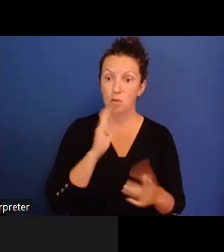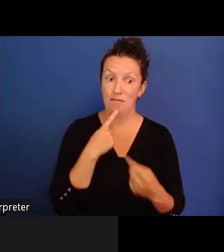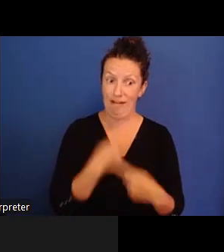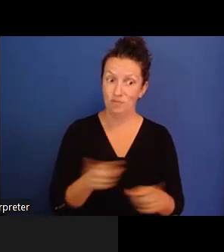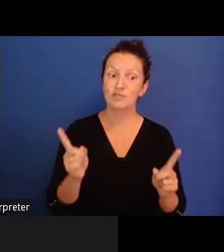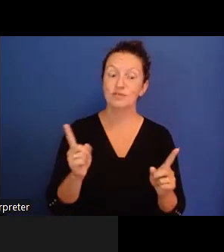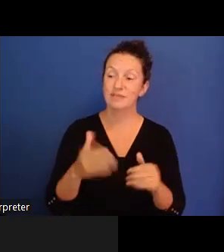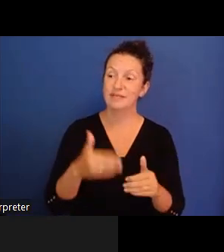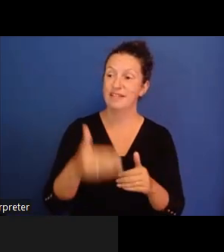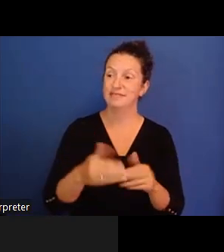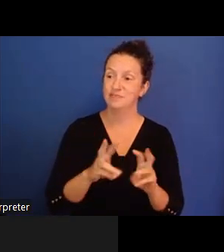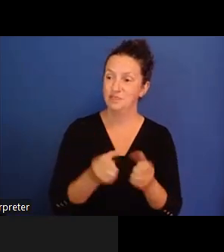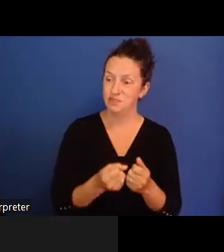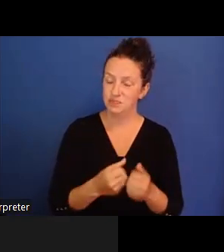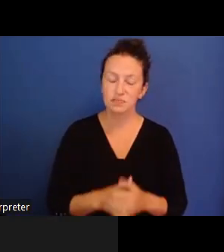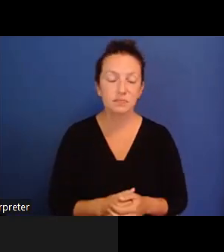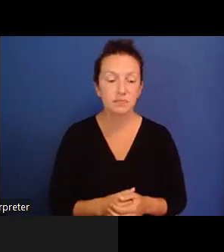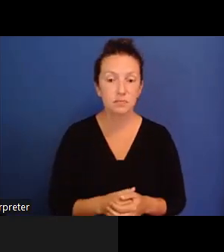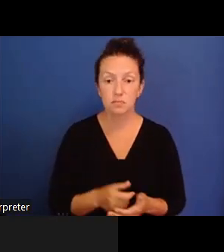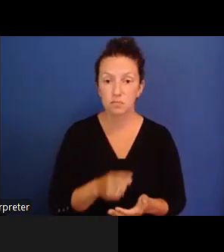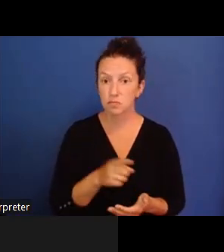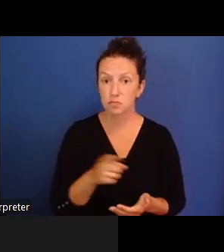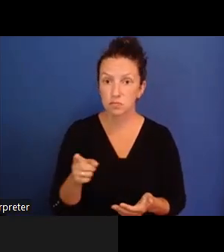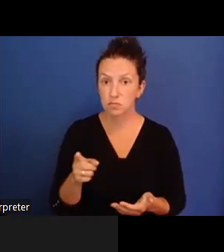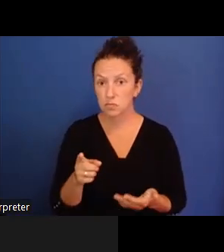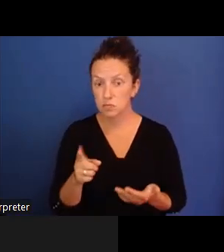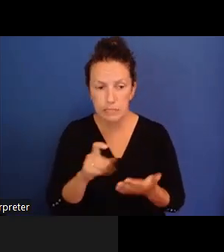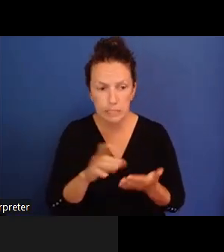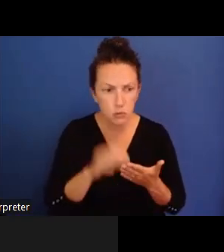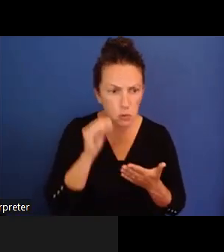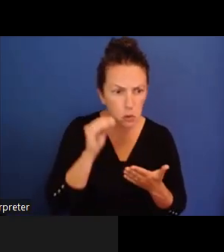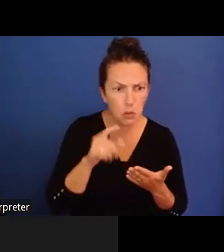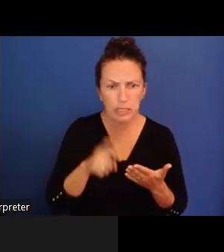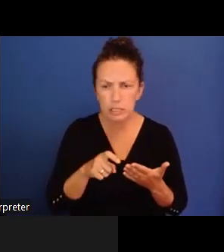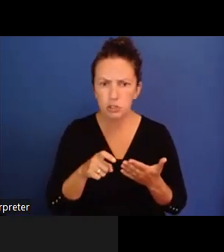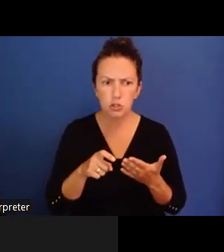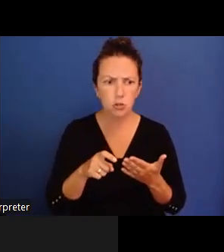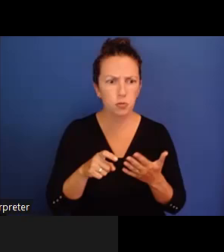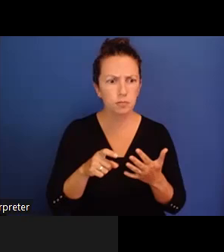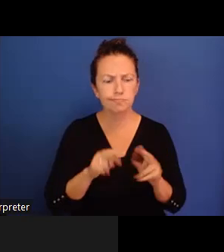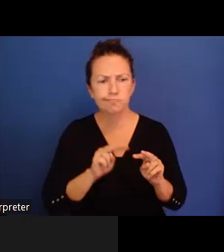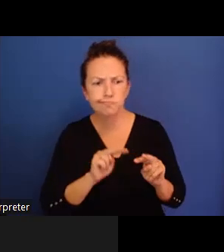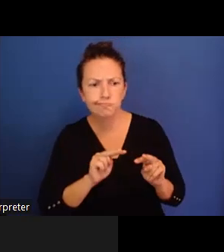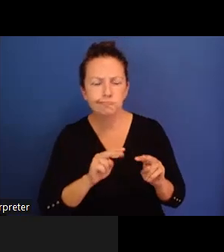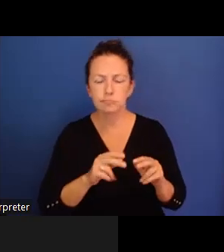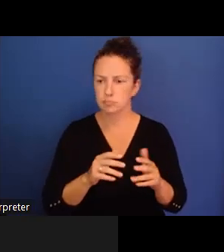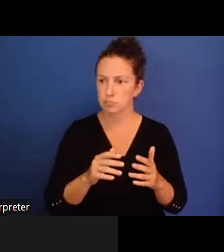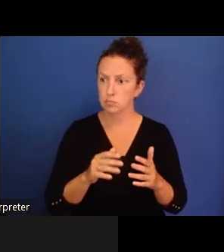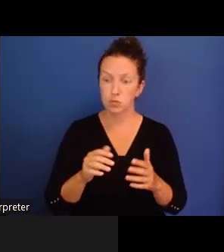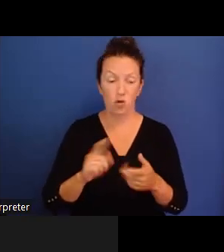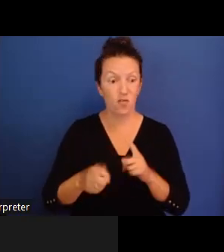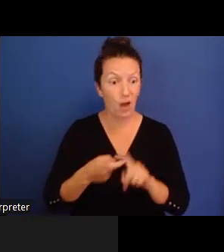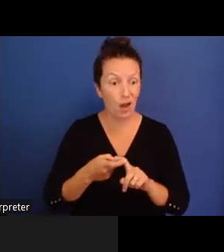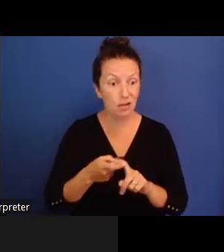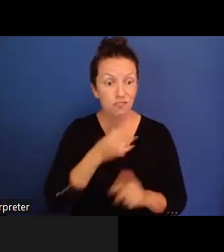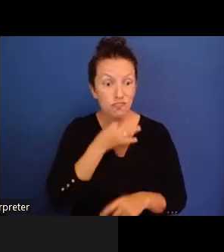And if it's something you need to know, or if it's something a friend of yours needs to know, tell them about it